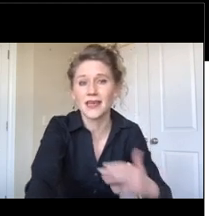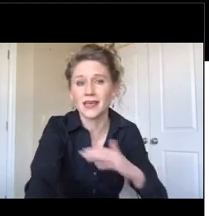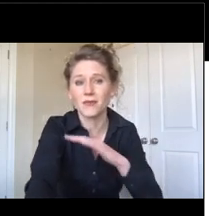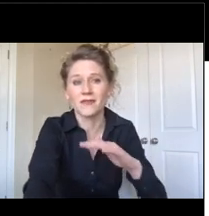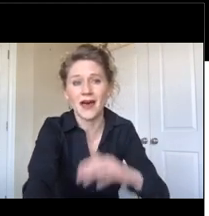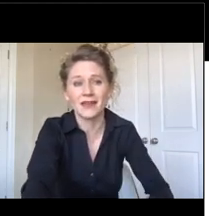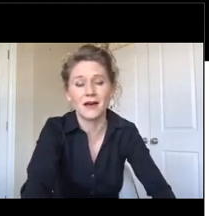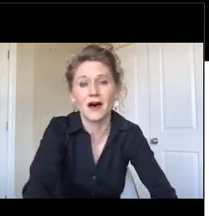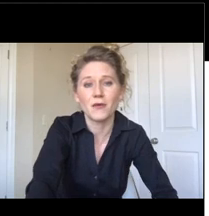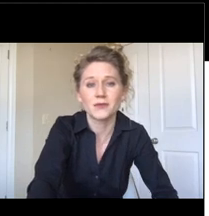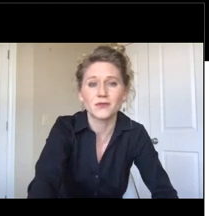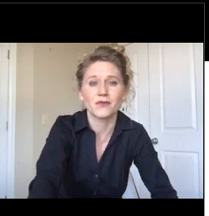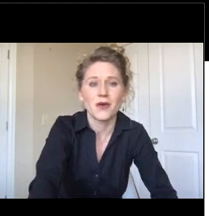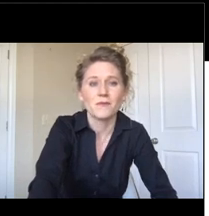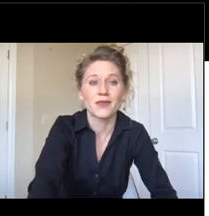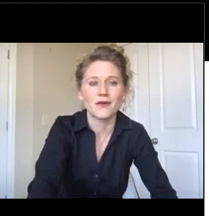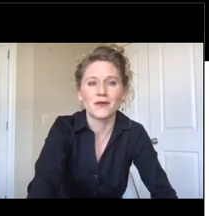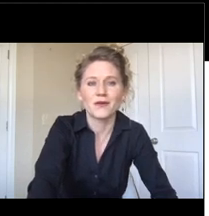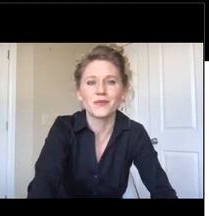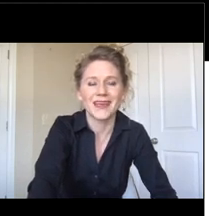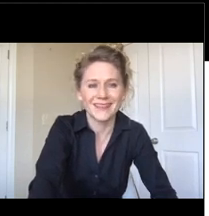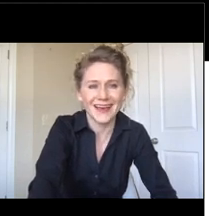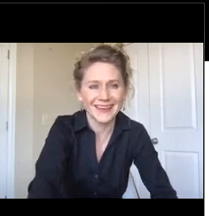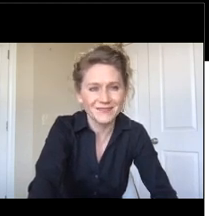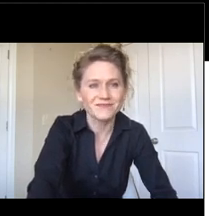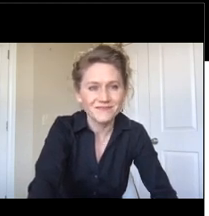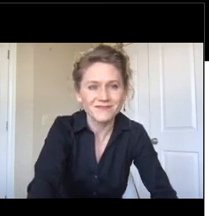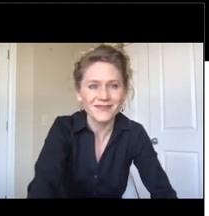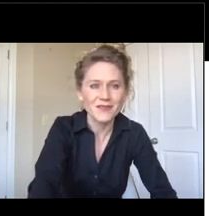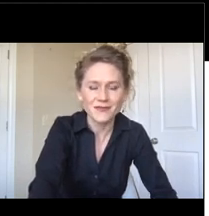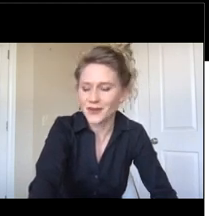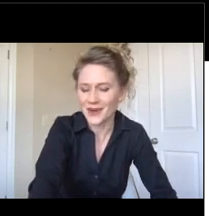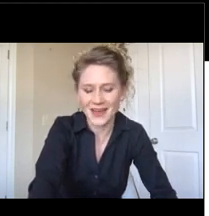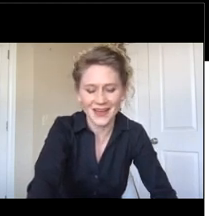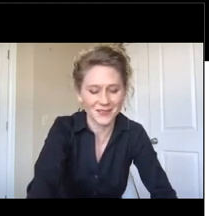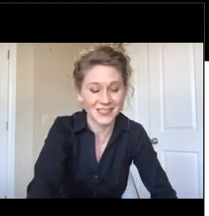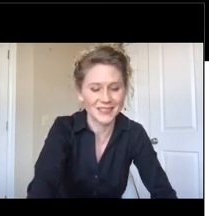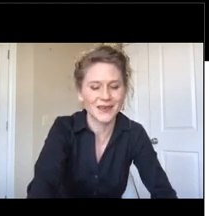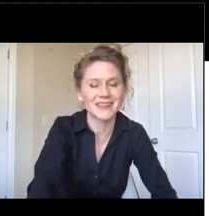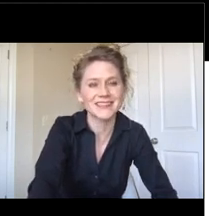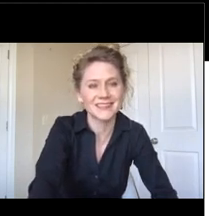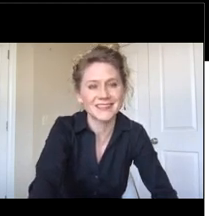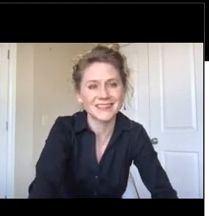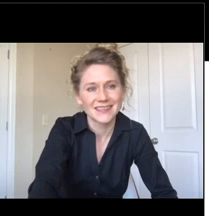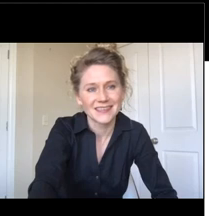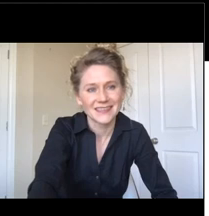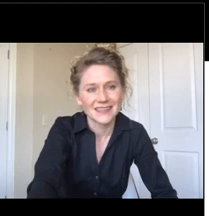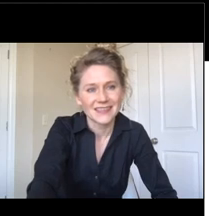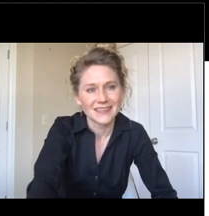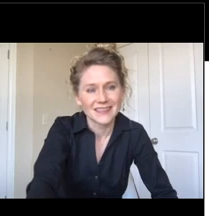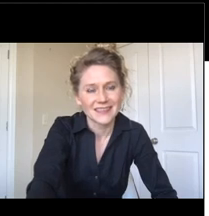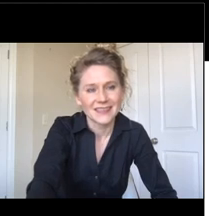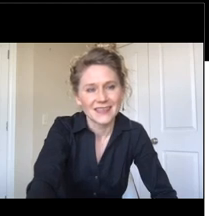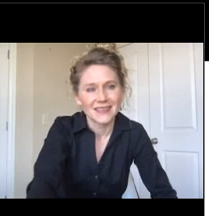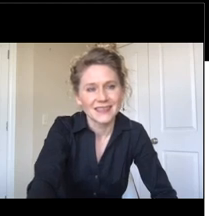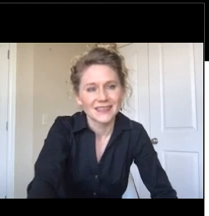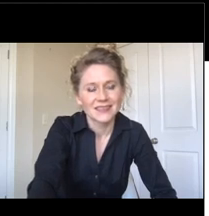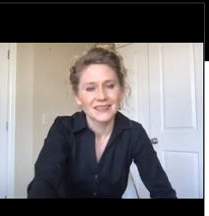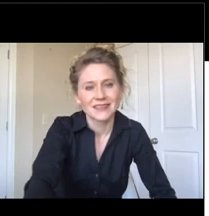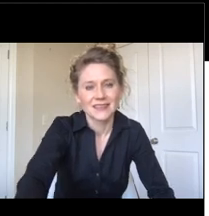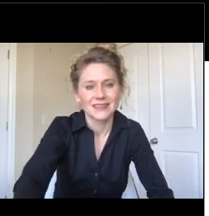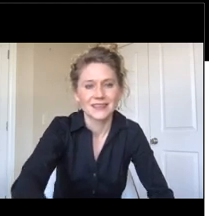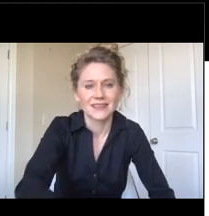and staying above that sort of mythical complaint line for taxpayers. One